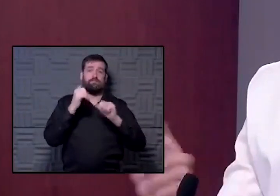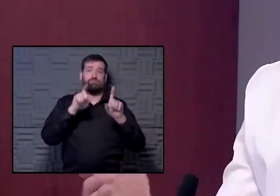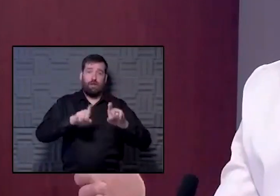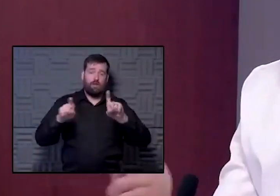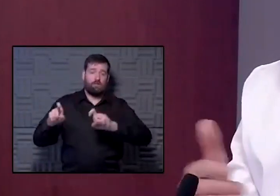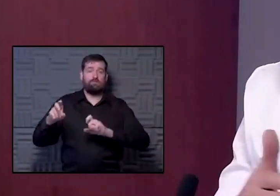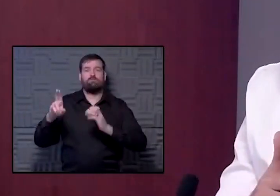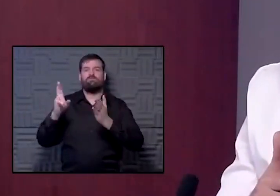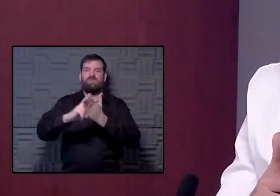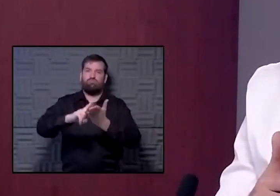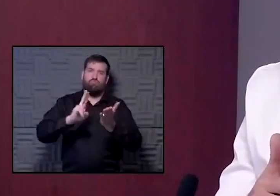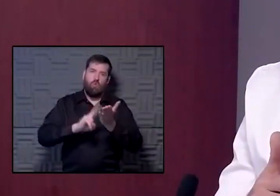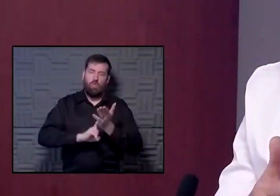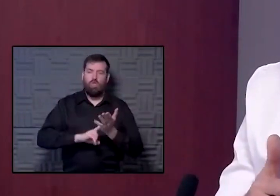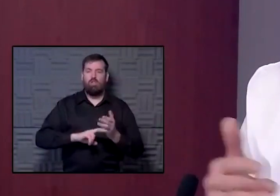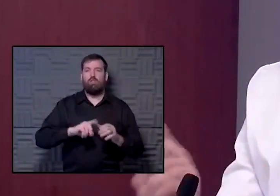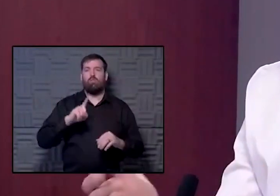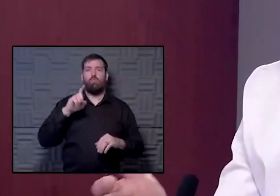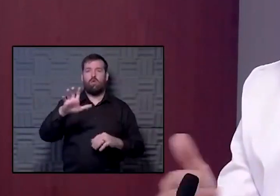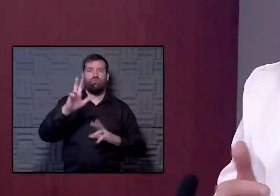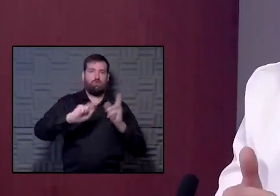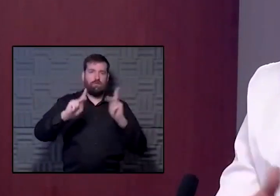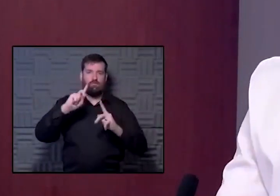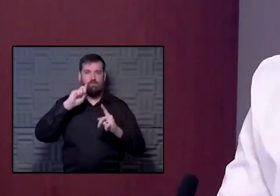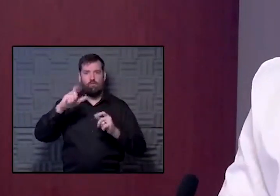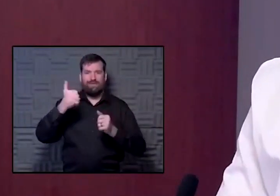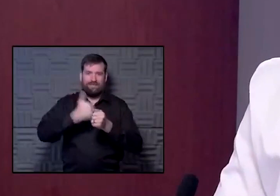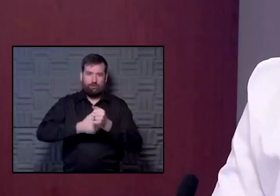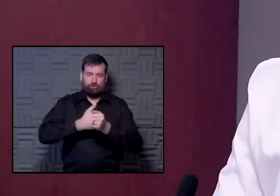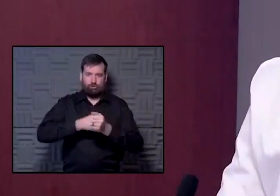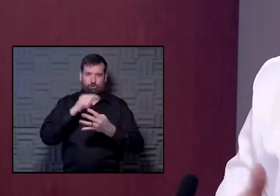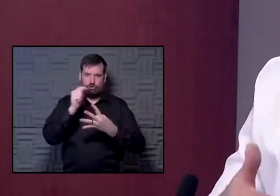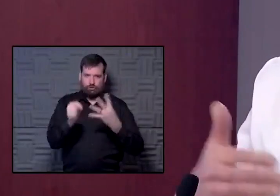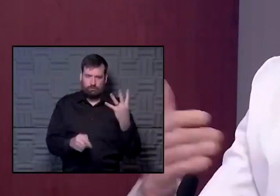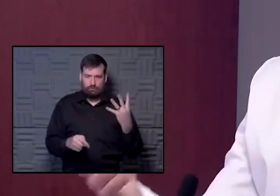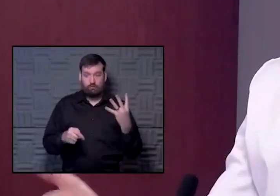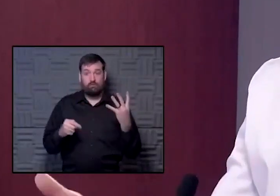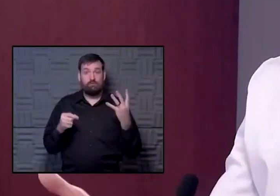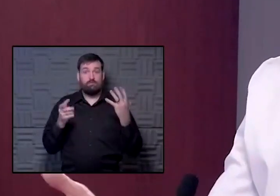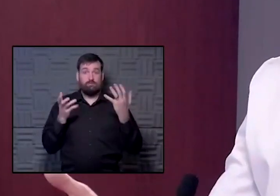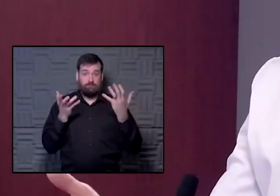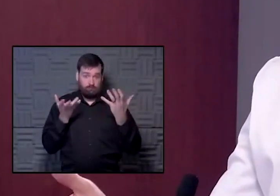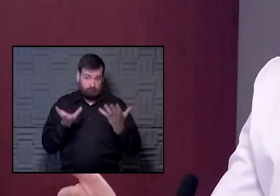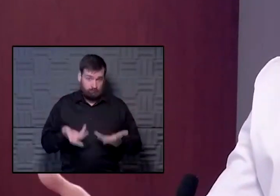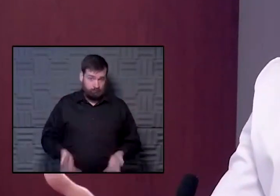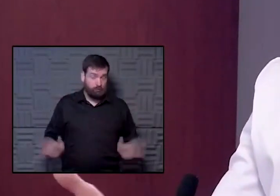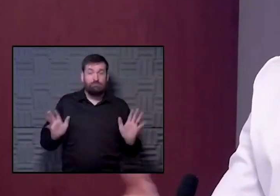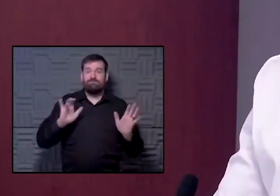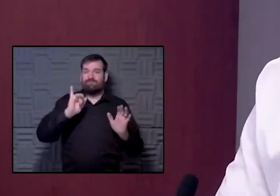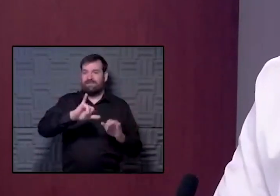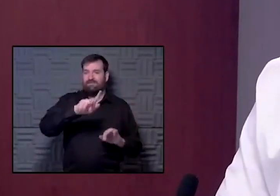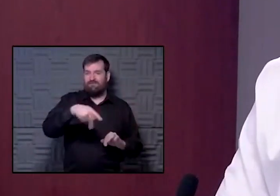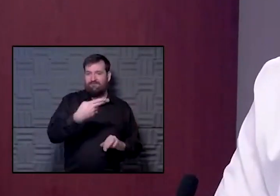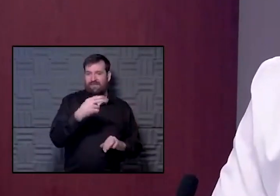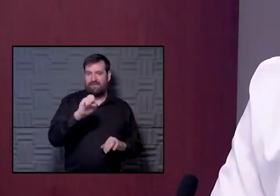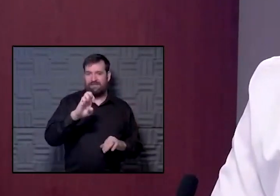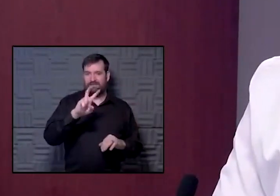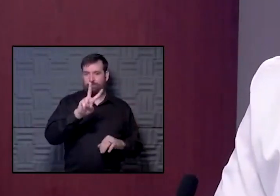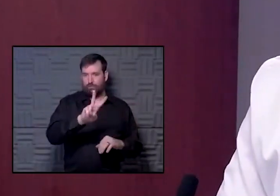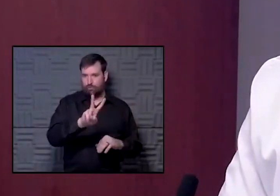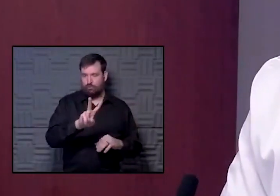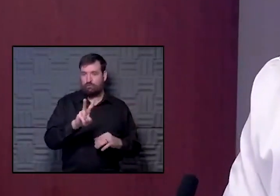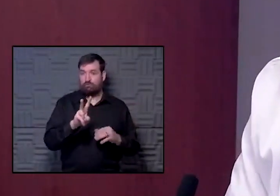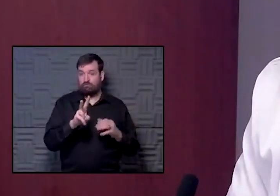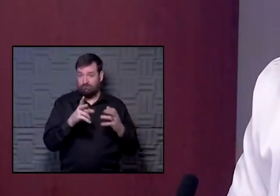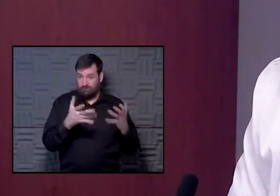we enroll 100 individuals in each arm. Once we get that and we have, that's phase 2. Once we